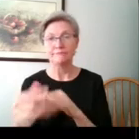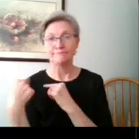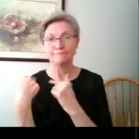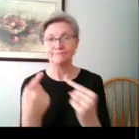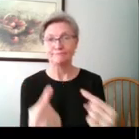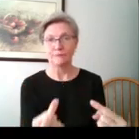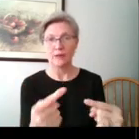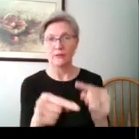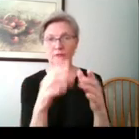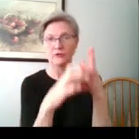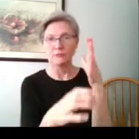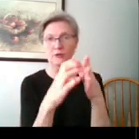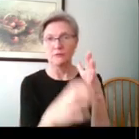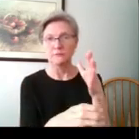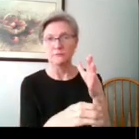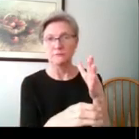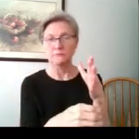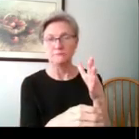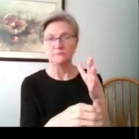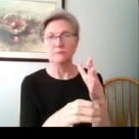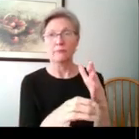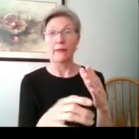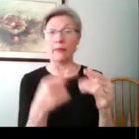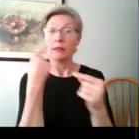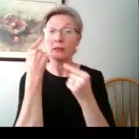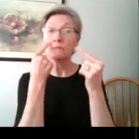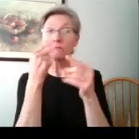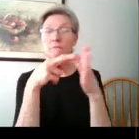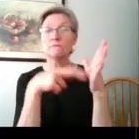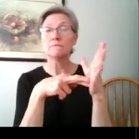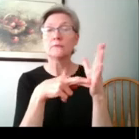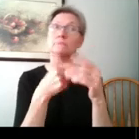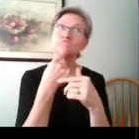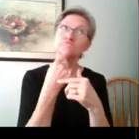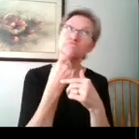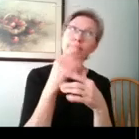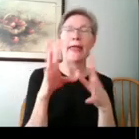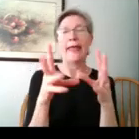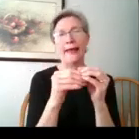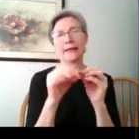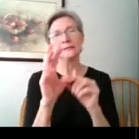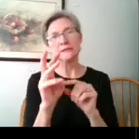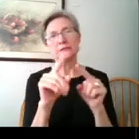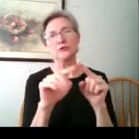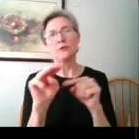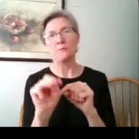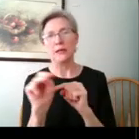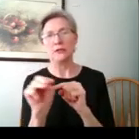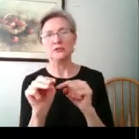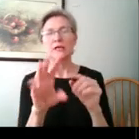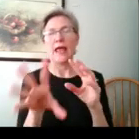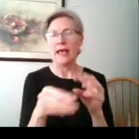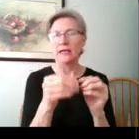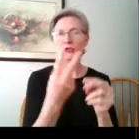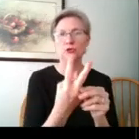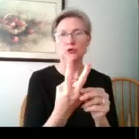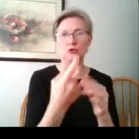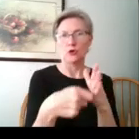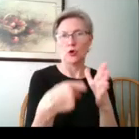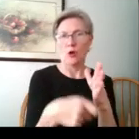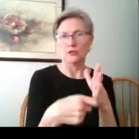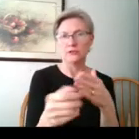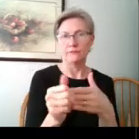throughout this chapter. And then I could think about my rules, and I could say, well, we're adding 6 to the meters, we're adding 2 to the cost, or we could say